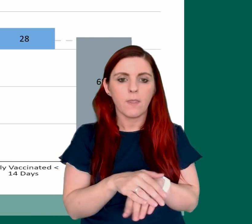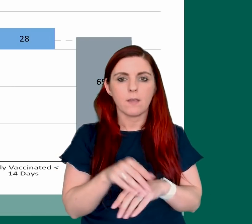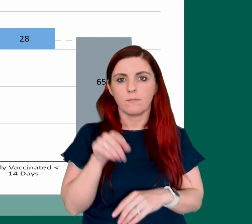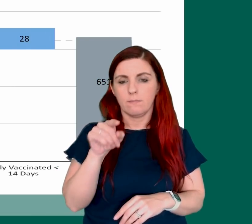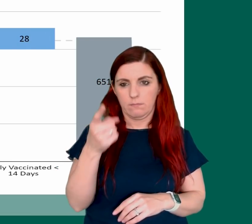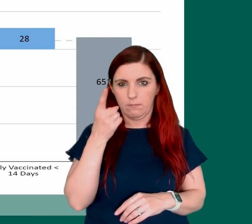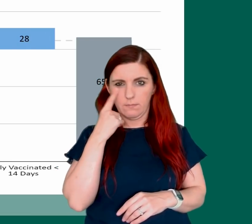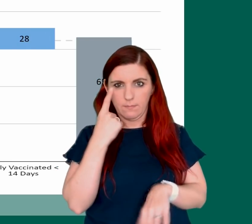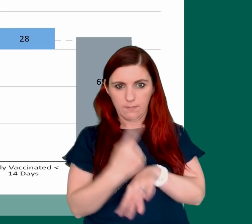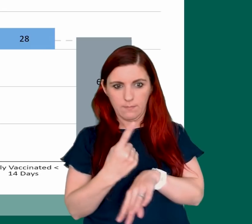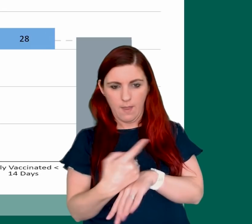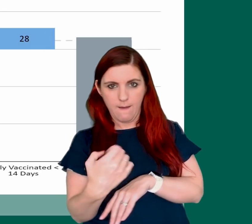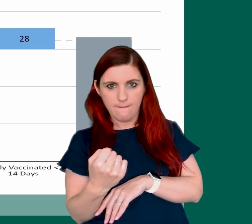see